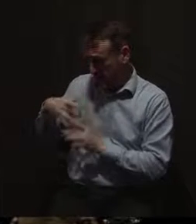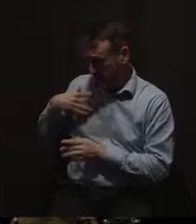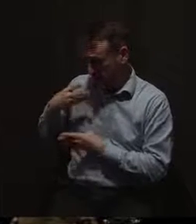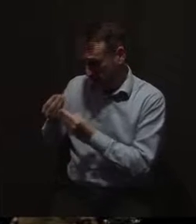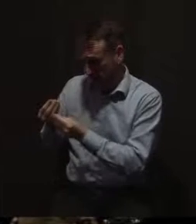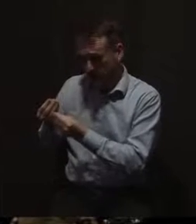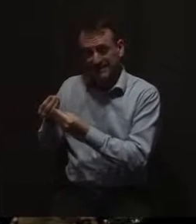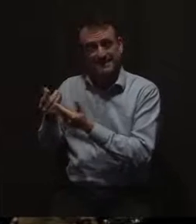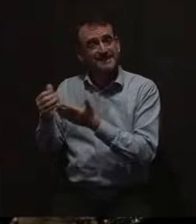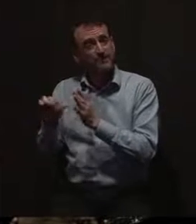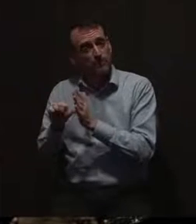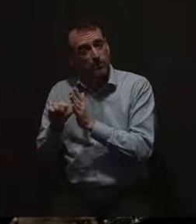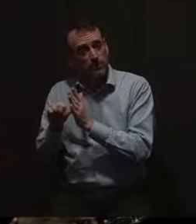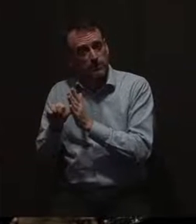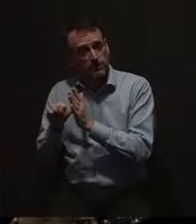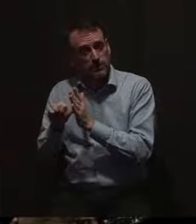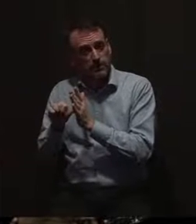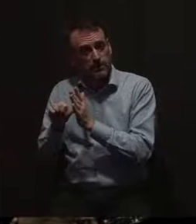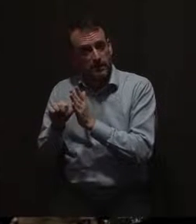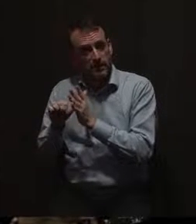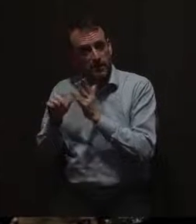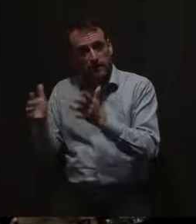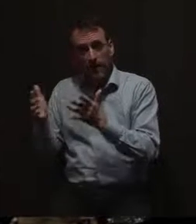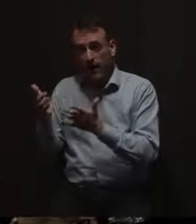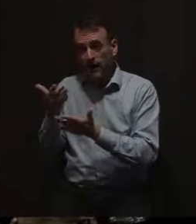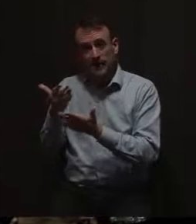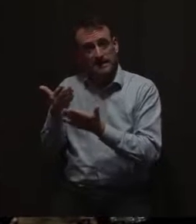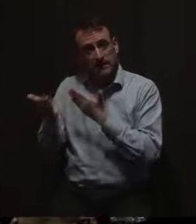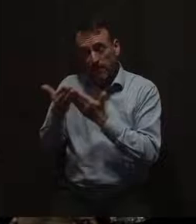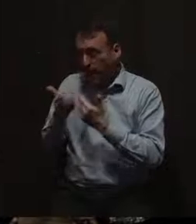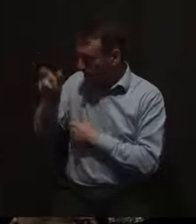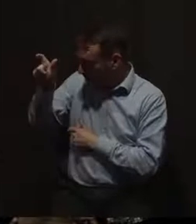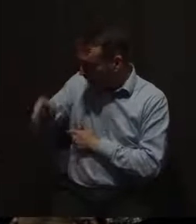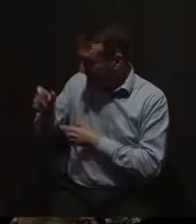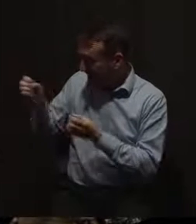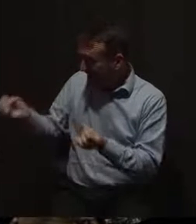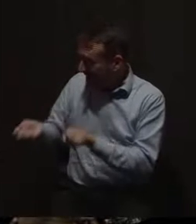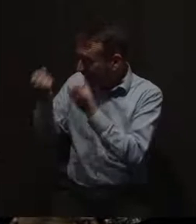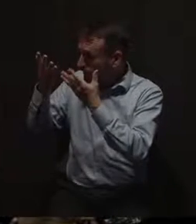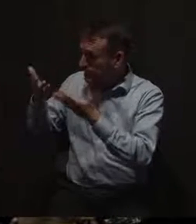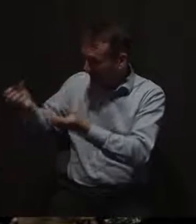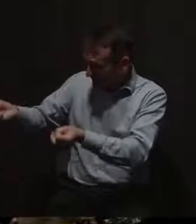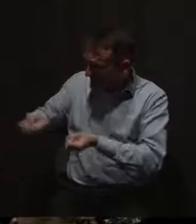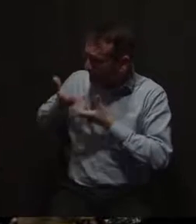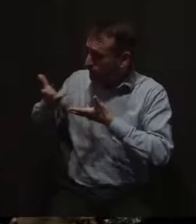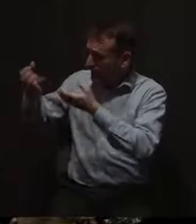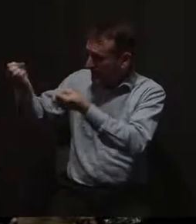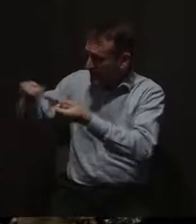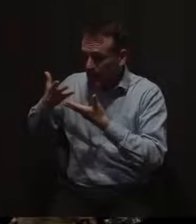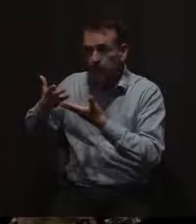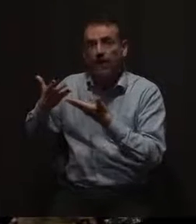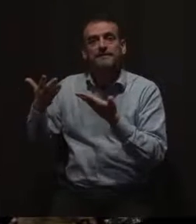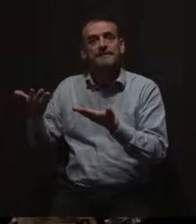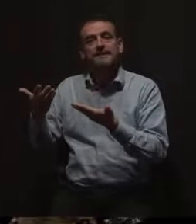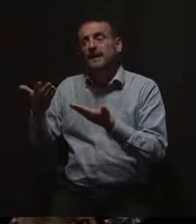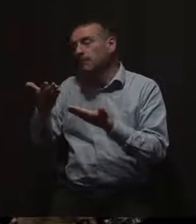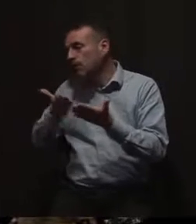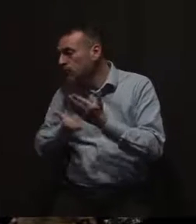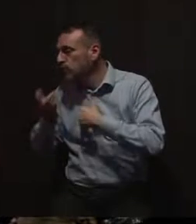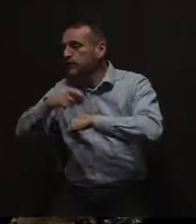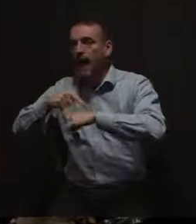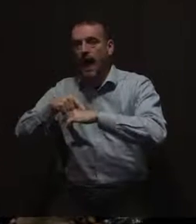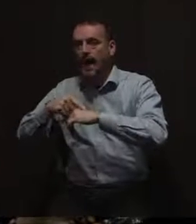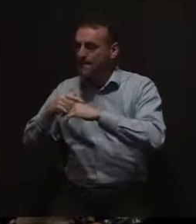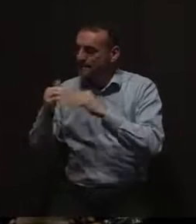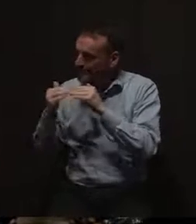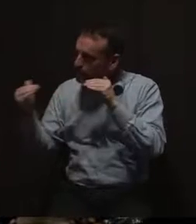of leveling out, no matter how many sacrifices they make for you, and even if it's just your bad conscience. So it doesn't matter. So the idea